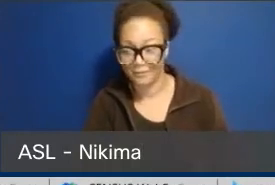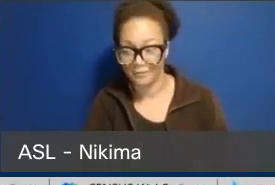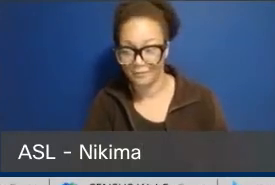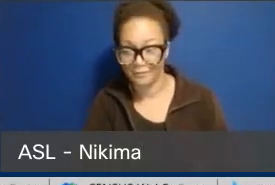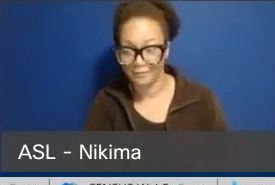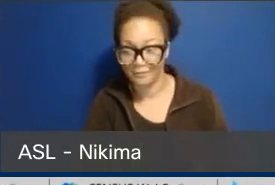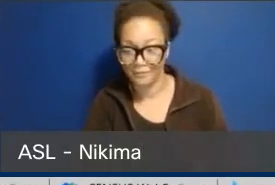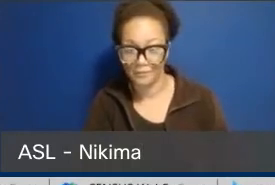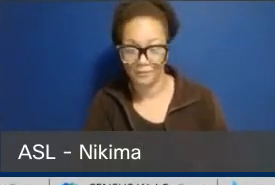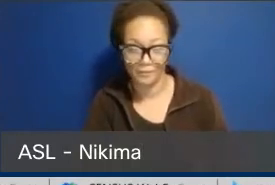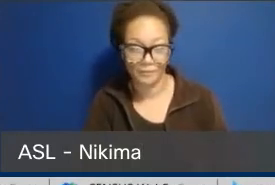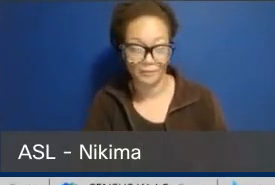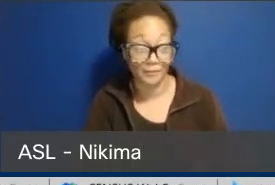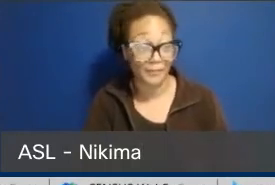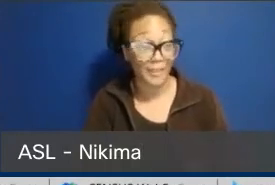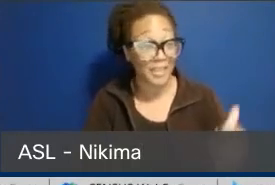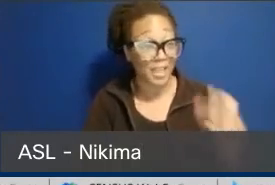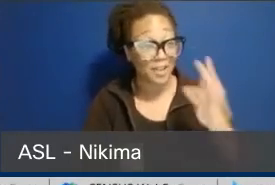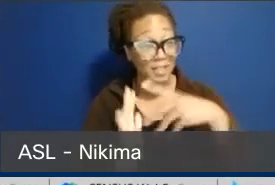And here you see your table.